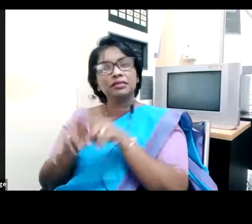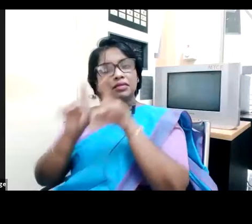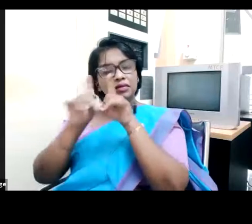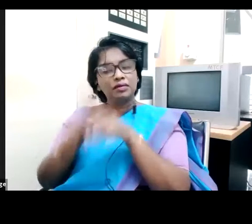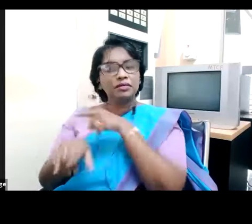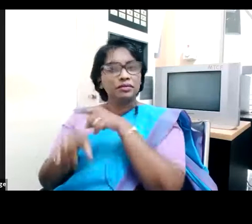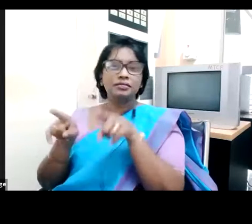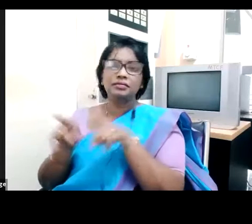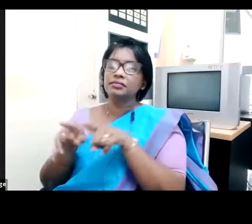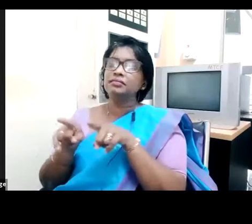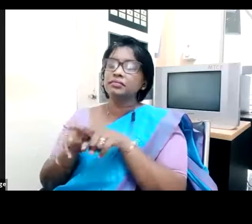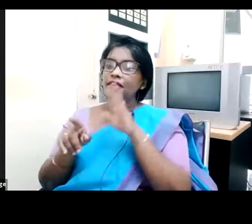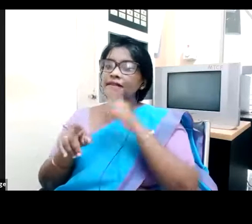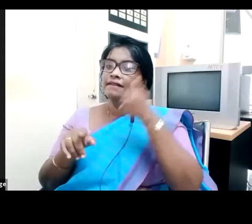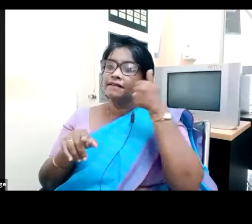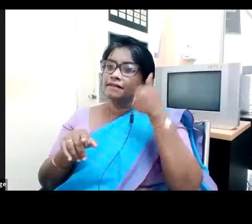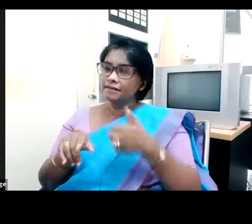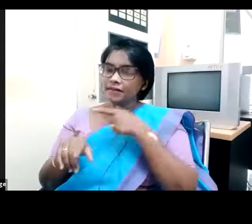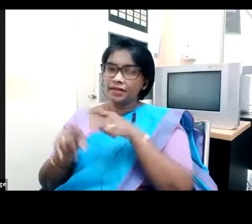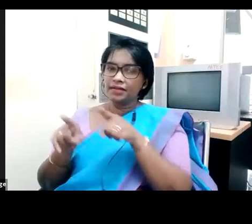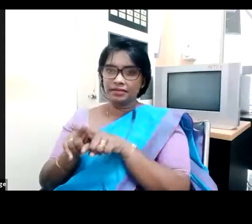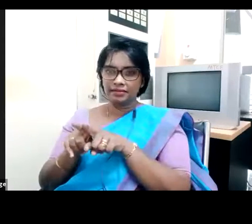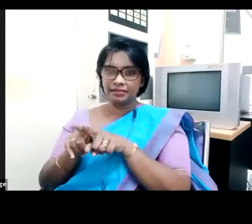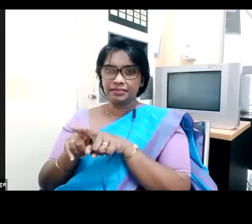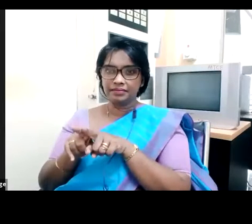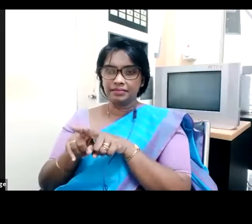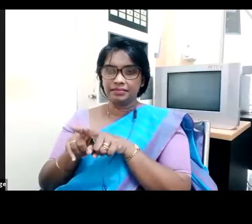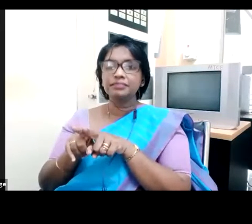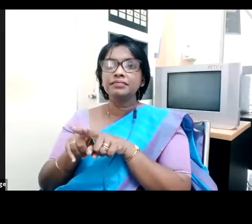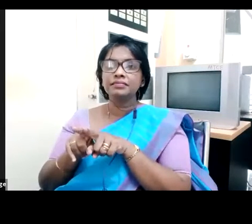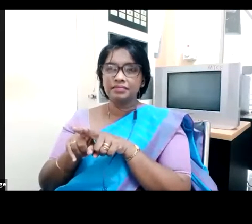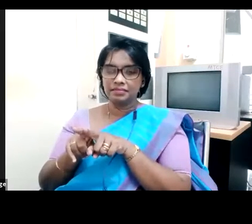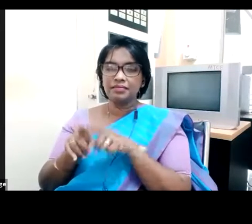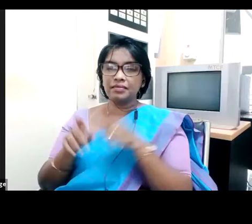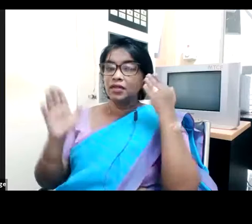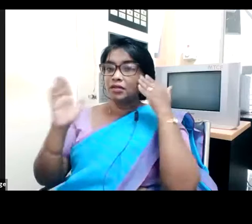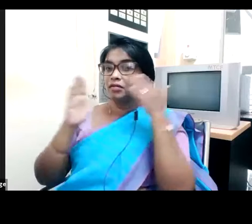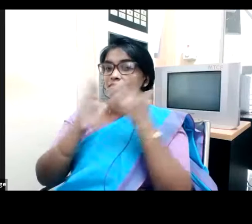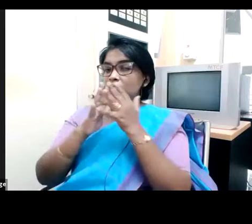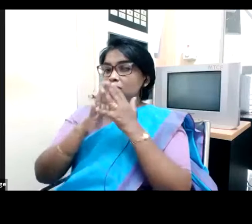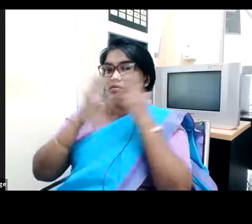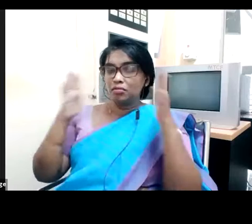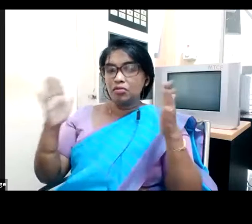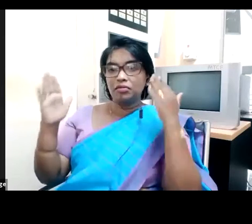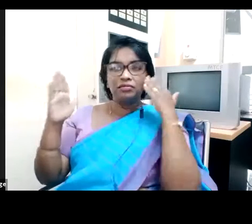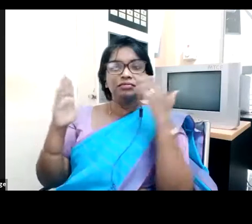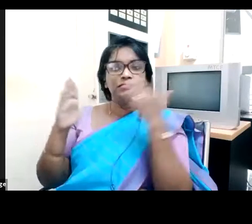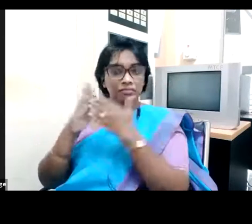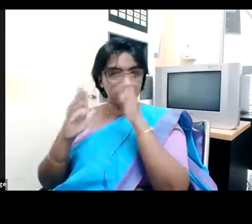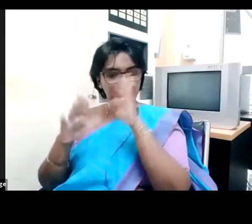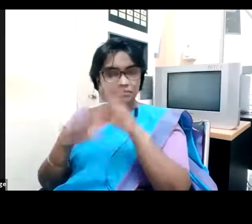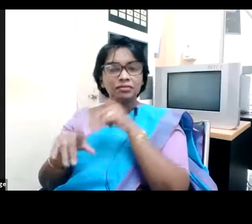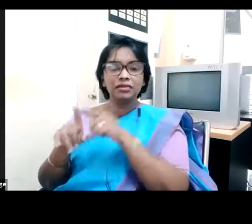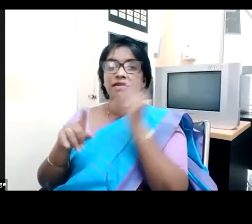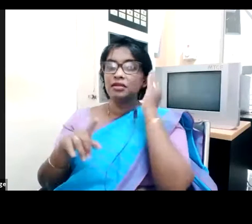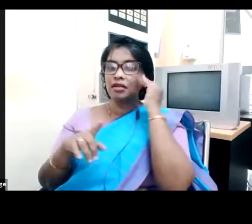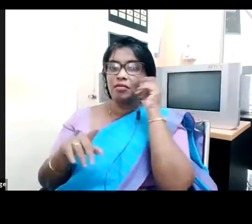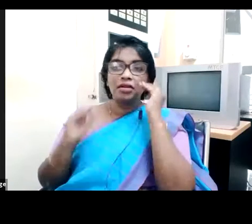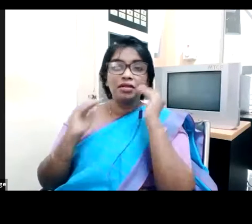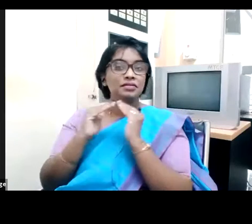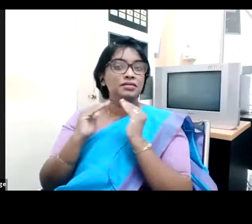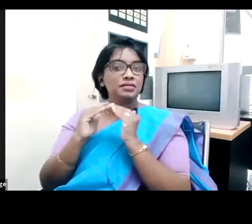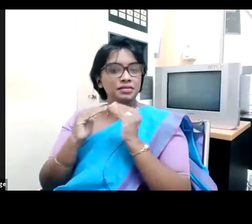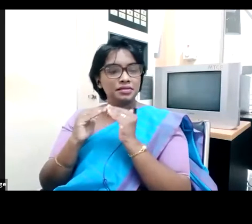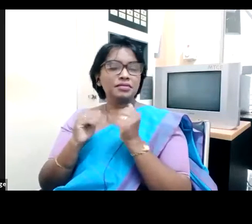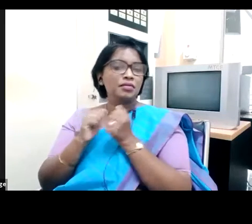are mostly focused on the gender aspect here. So at